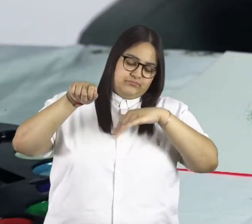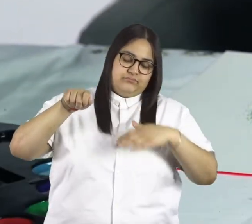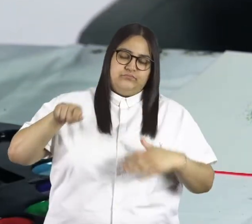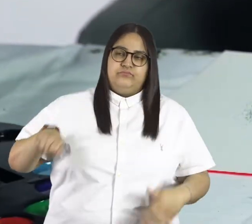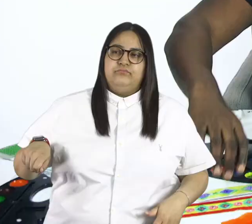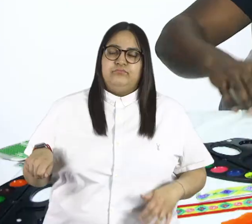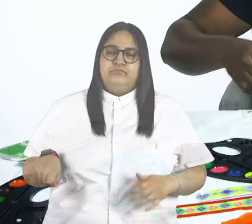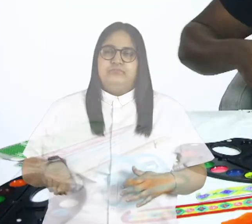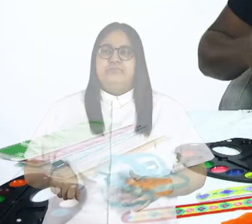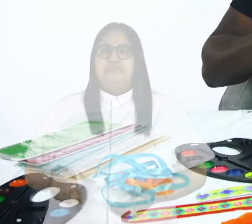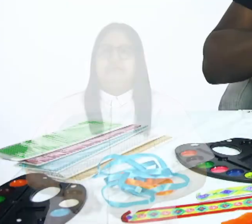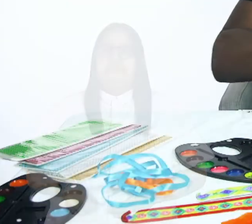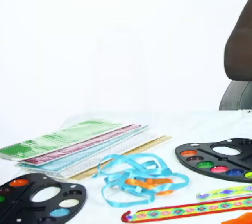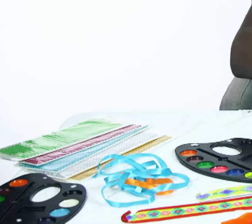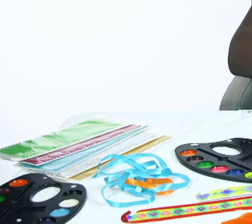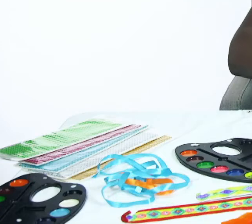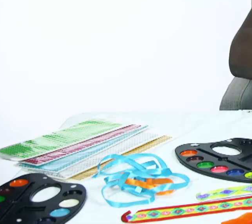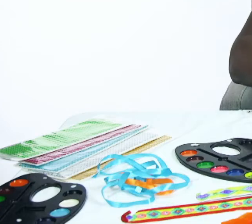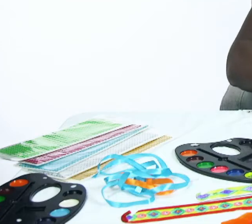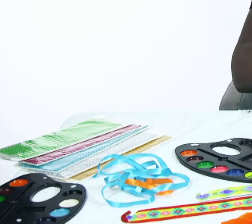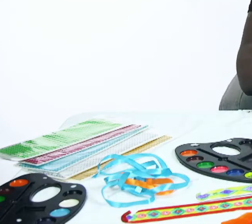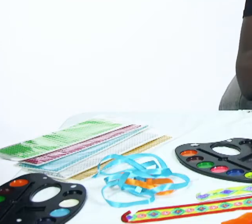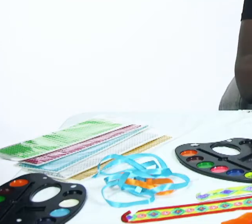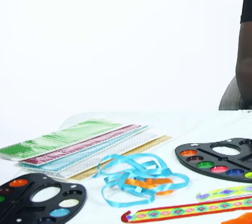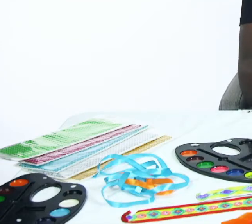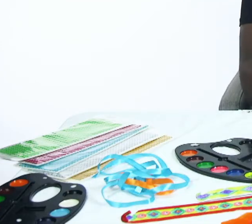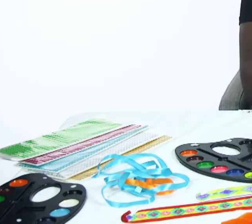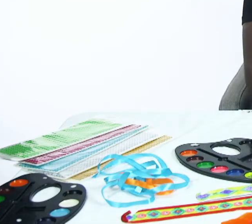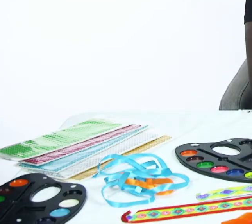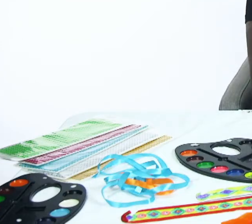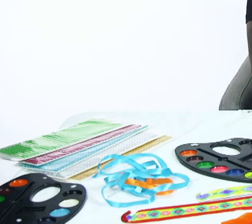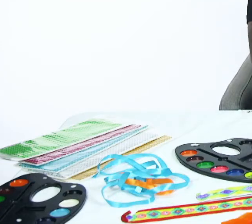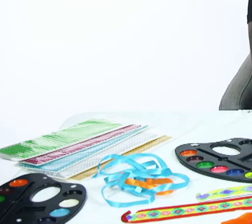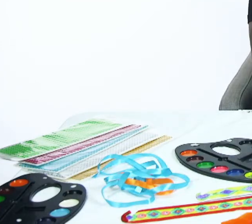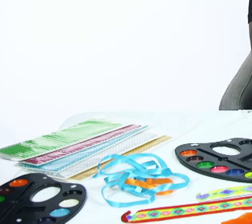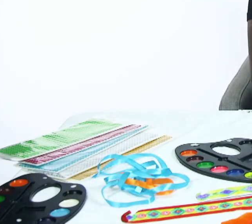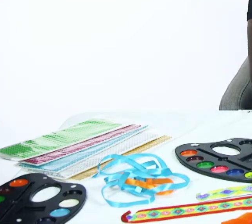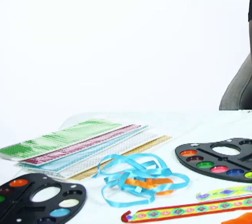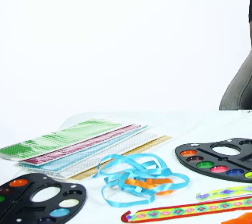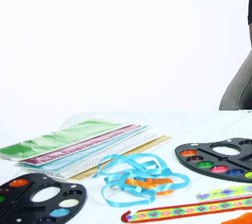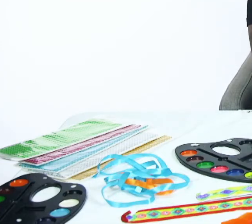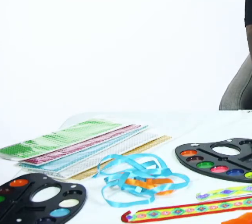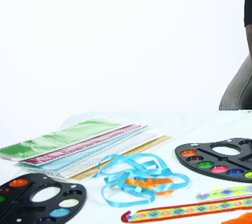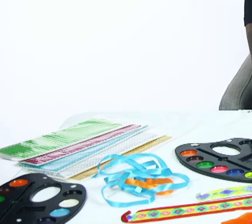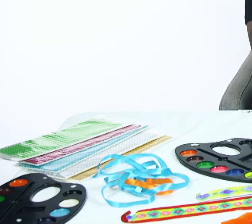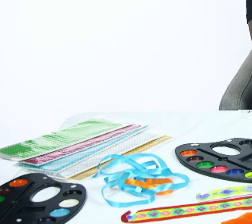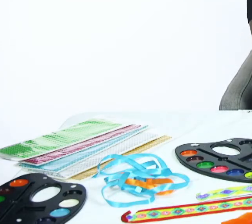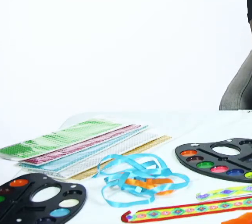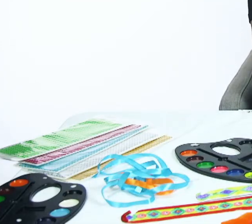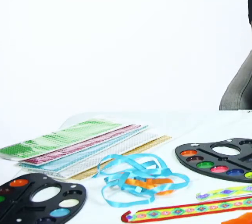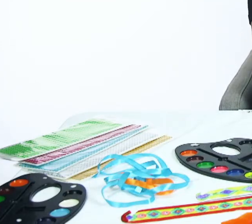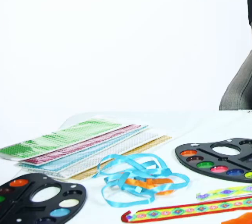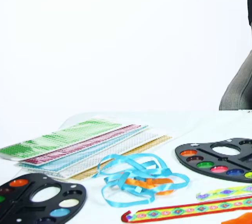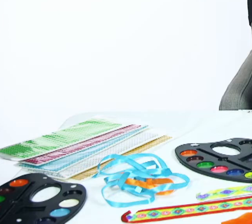Now, the aim of having the card or paper, preferably paper, because paper is a bit more flexible